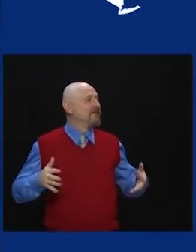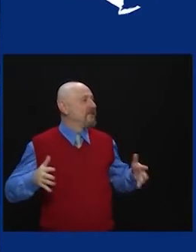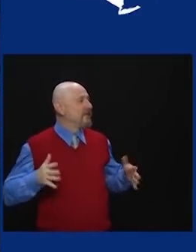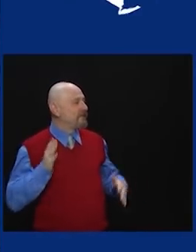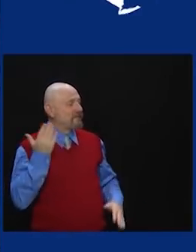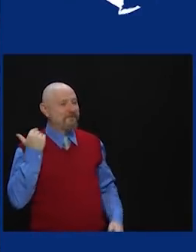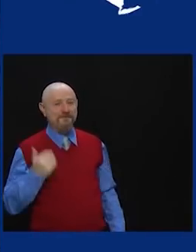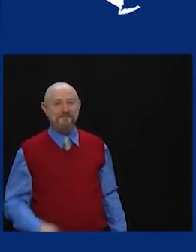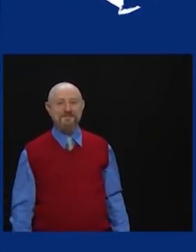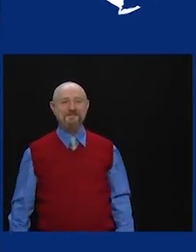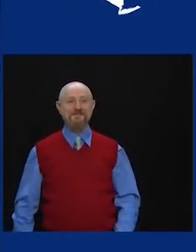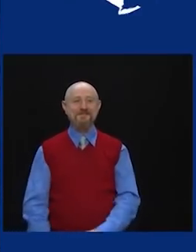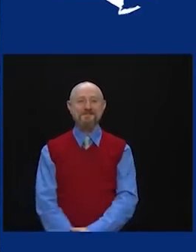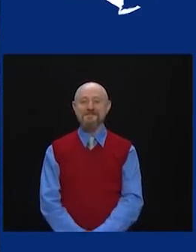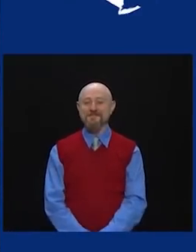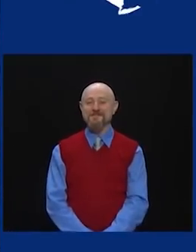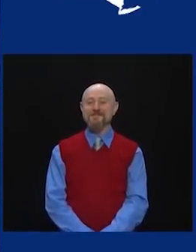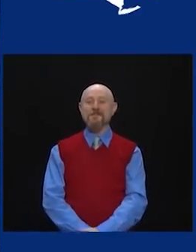All Bye. right.